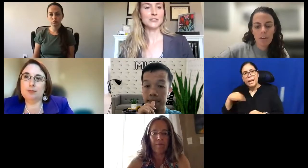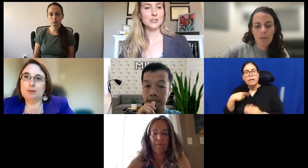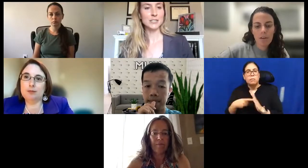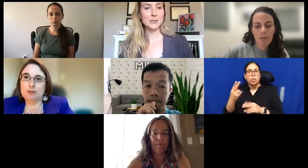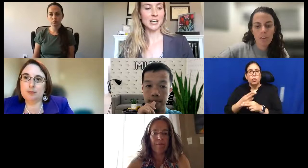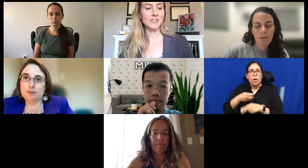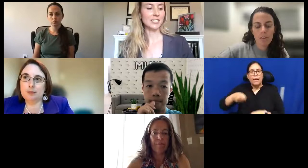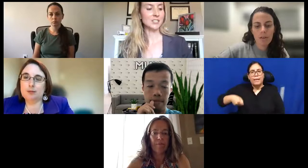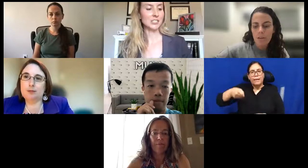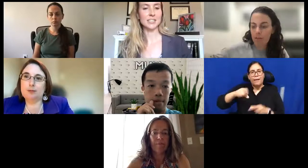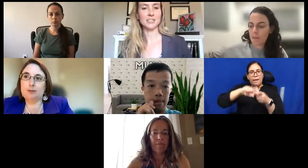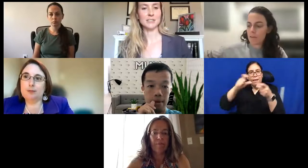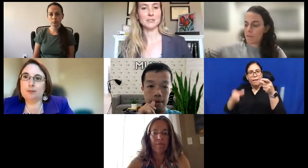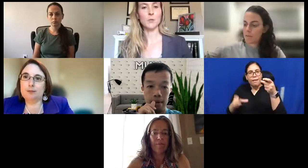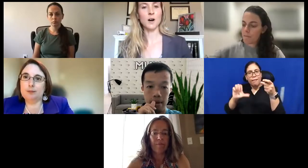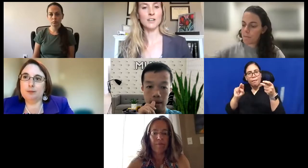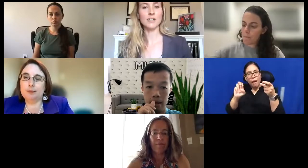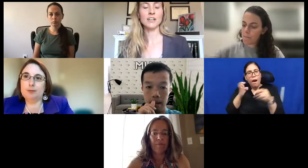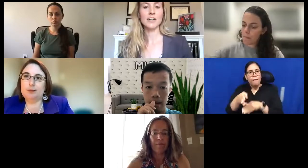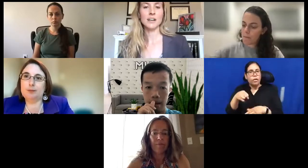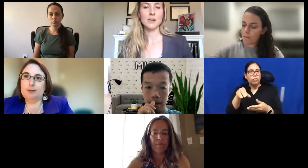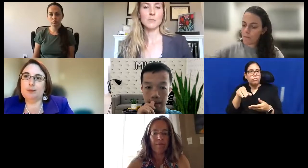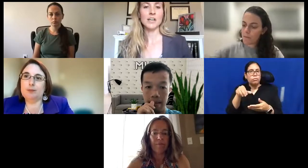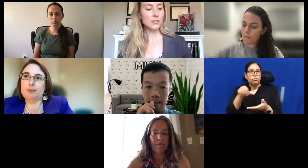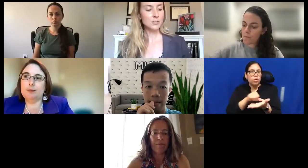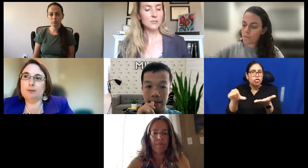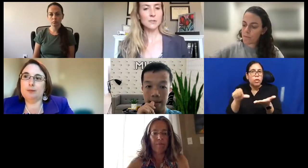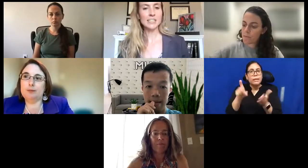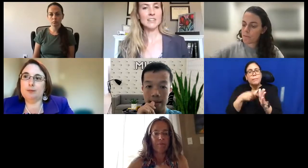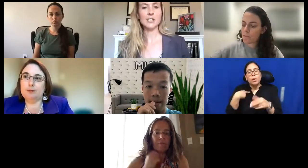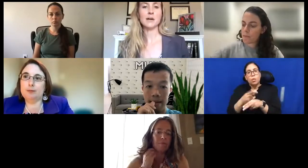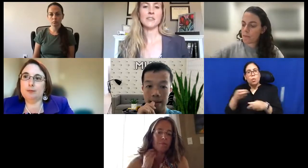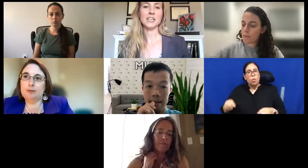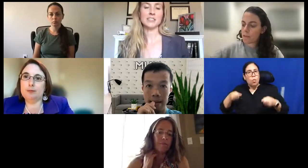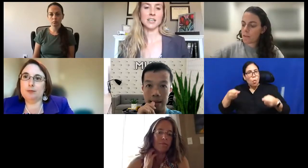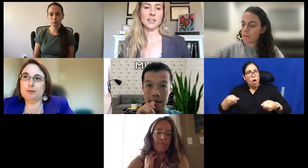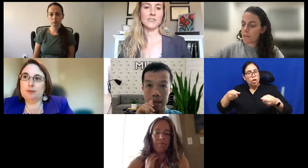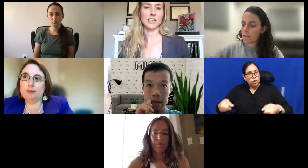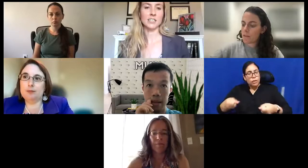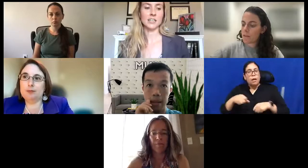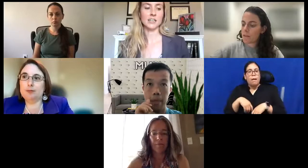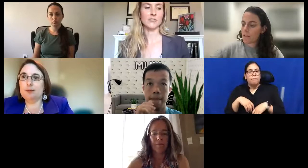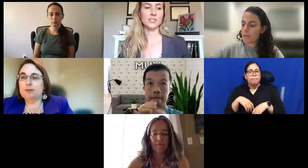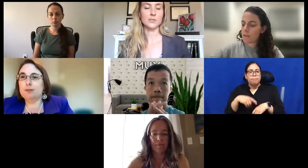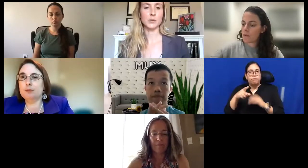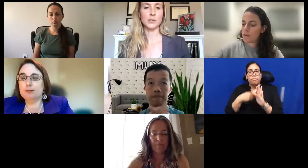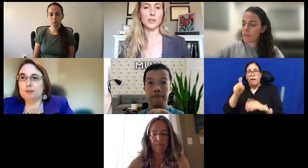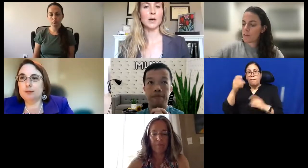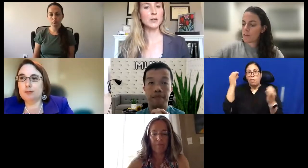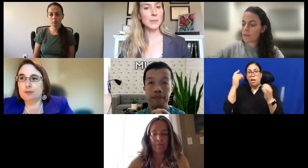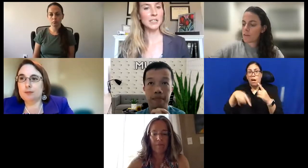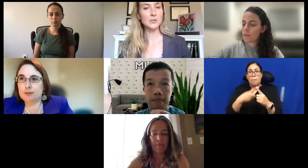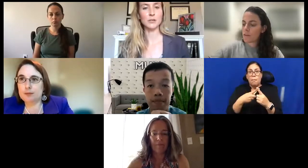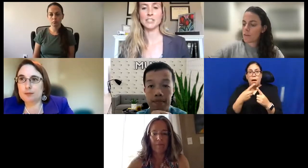after surgeries, which I have on occasion. I use a walker. But I've also had to think about things like finding a first